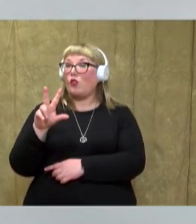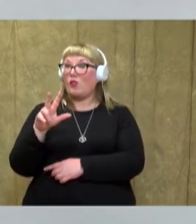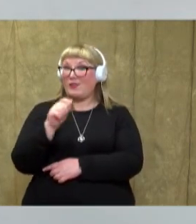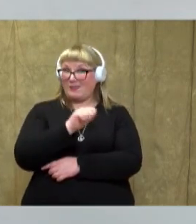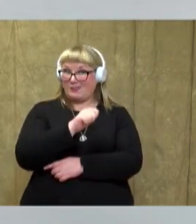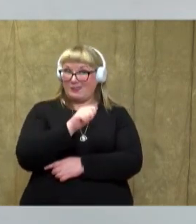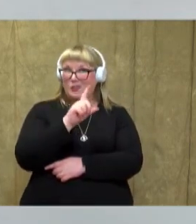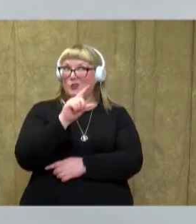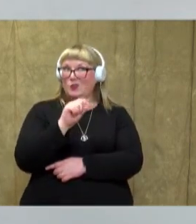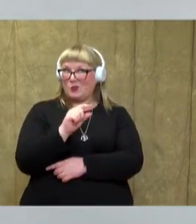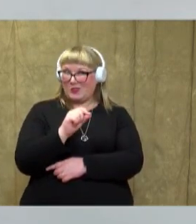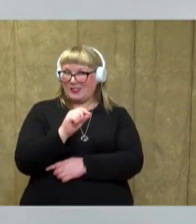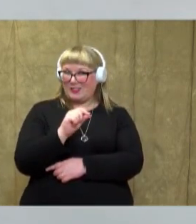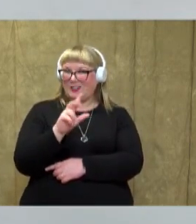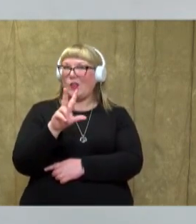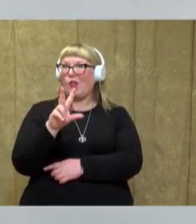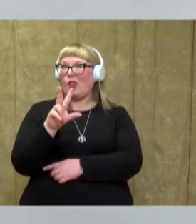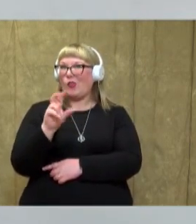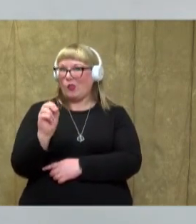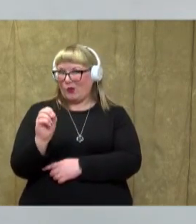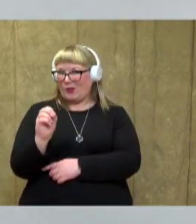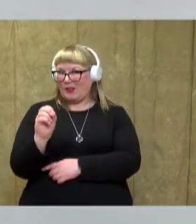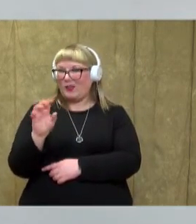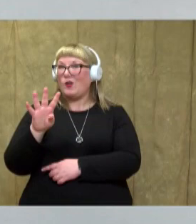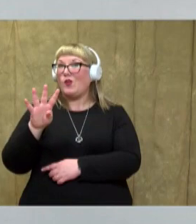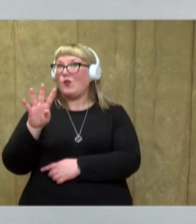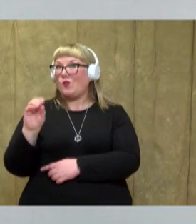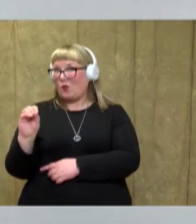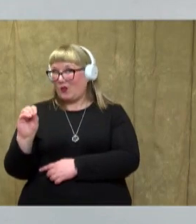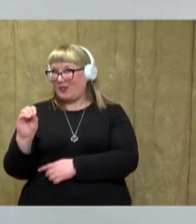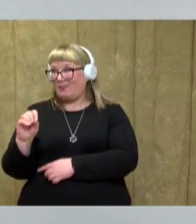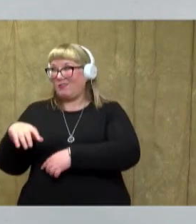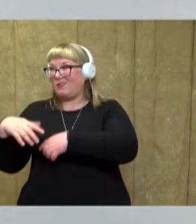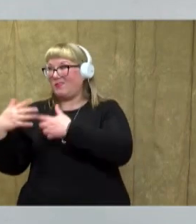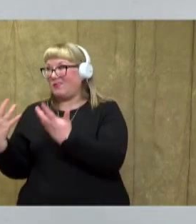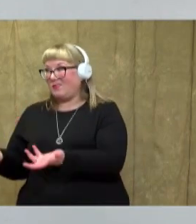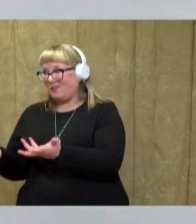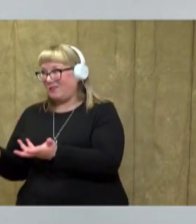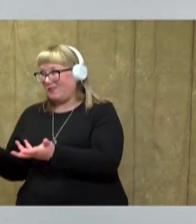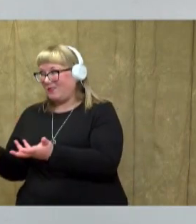So 10, 20, 30, 40,